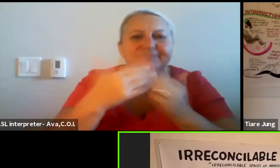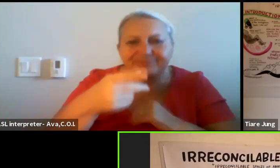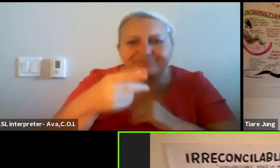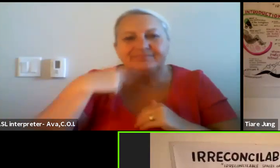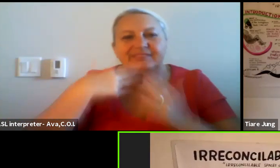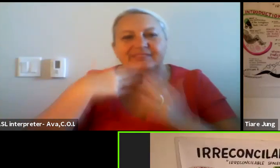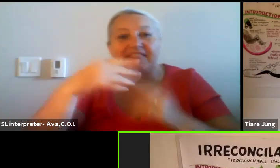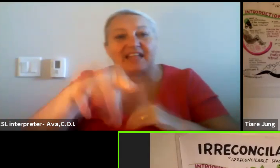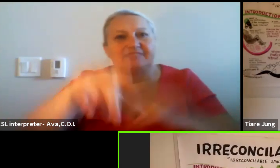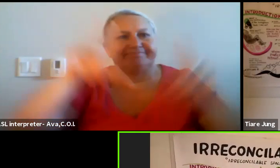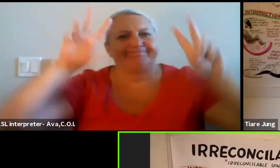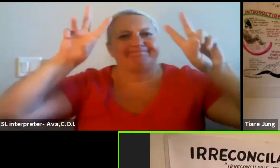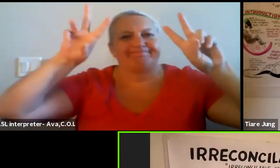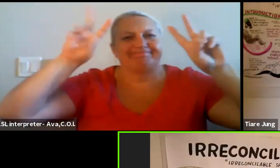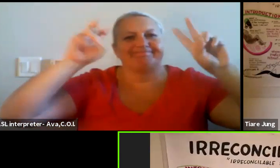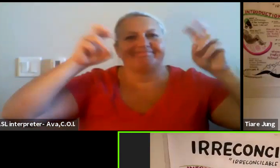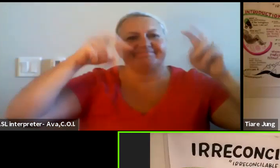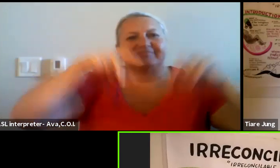drew, because